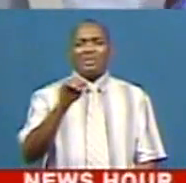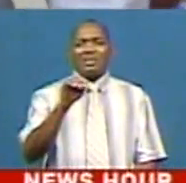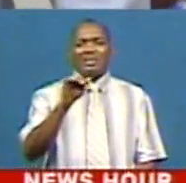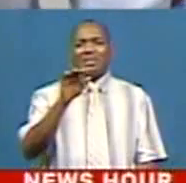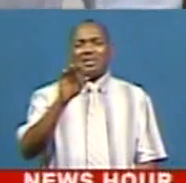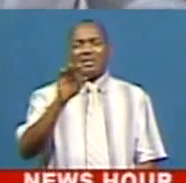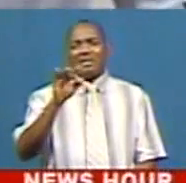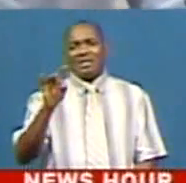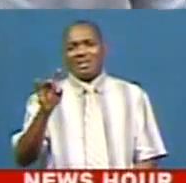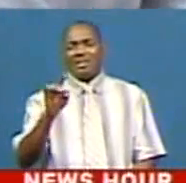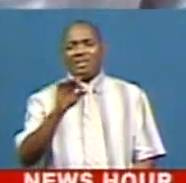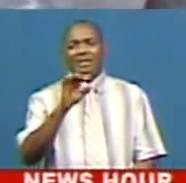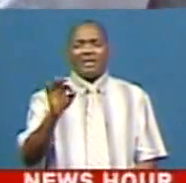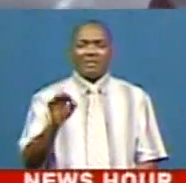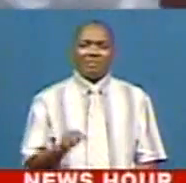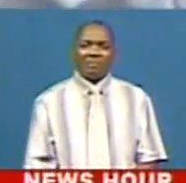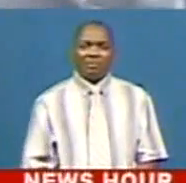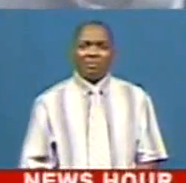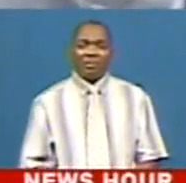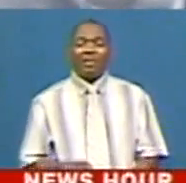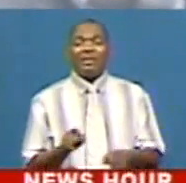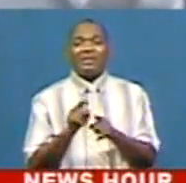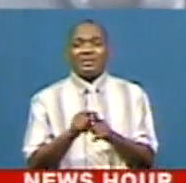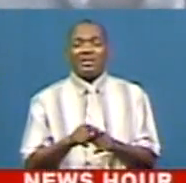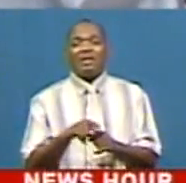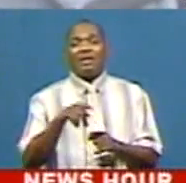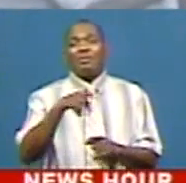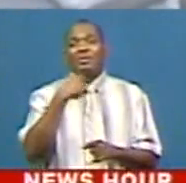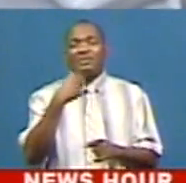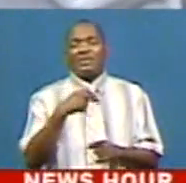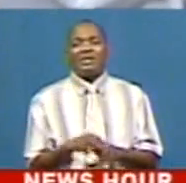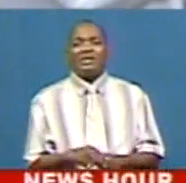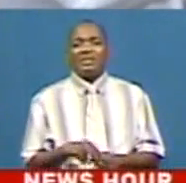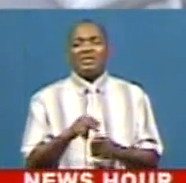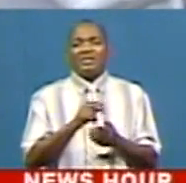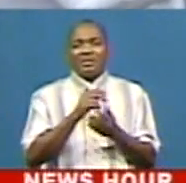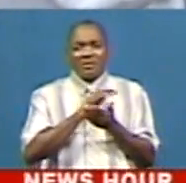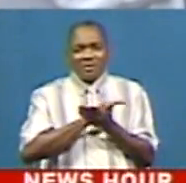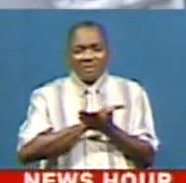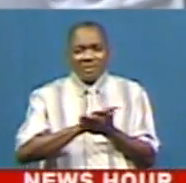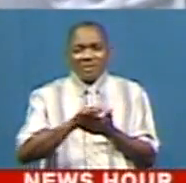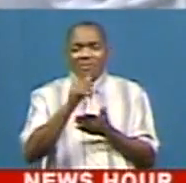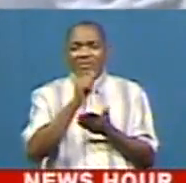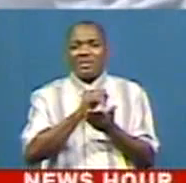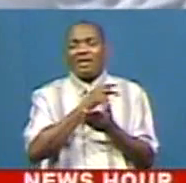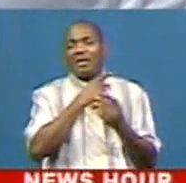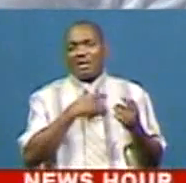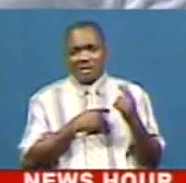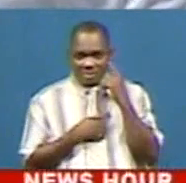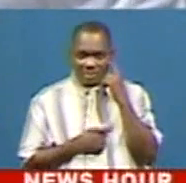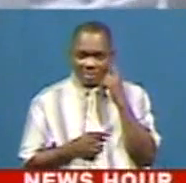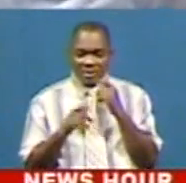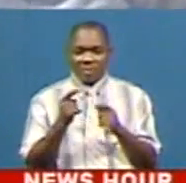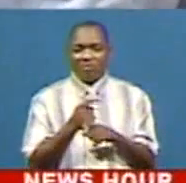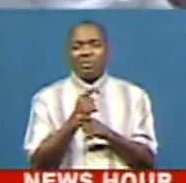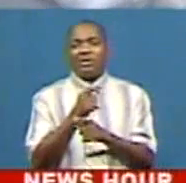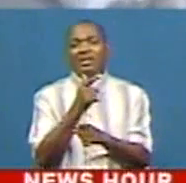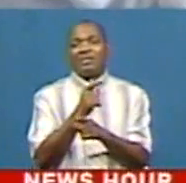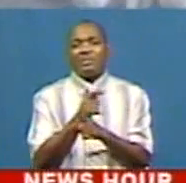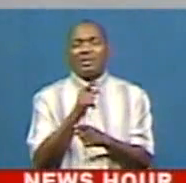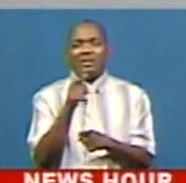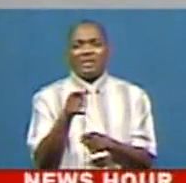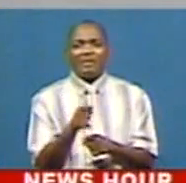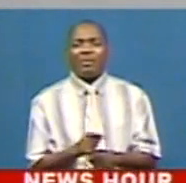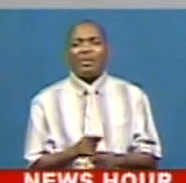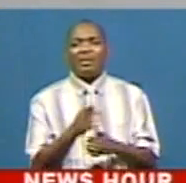1988 to 1989 and parish priest of Sacred Heart Parish in Banjul, The Gambia. He